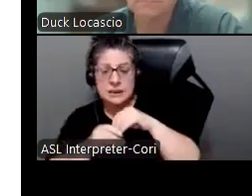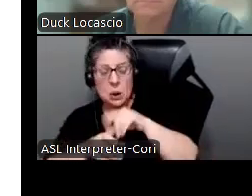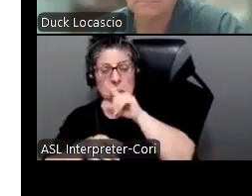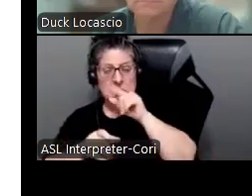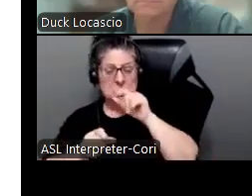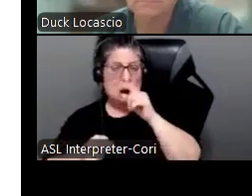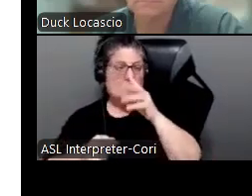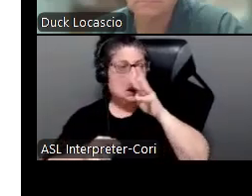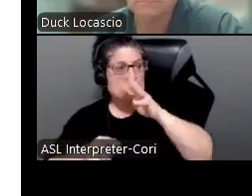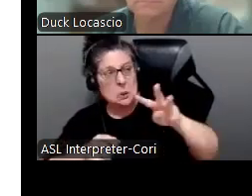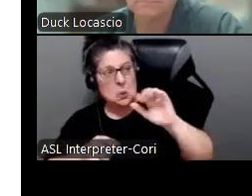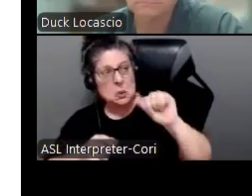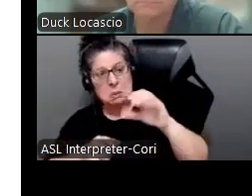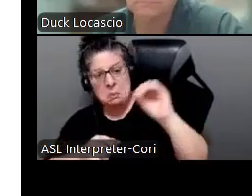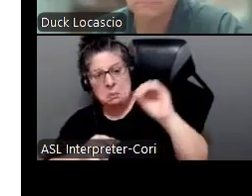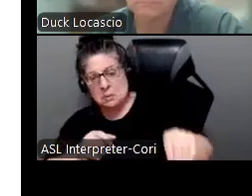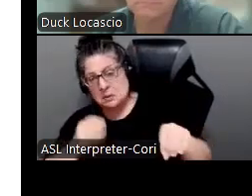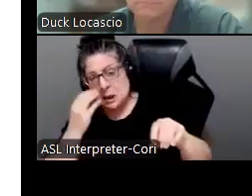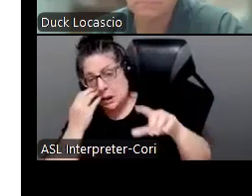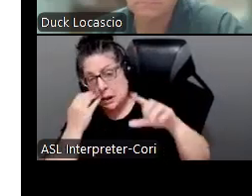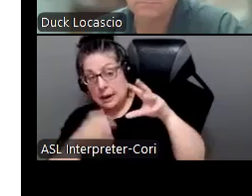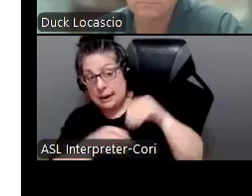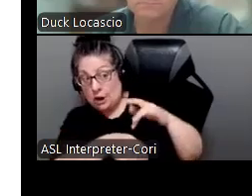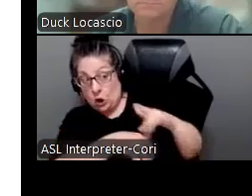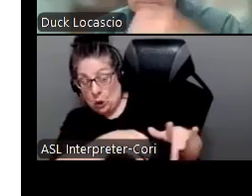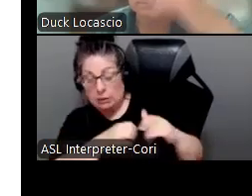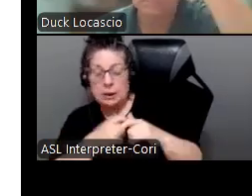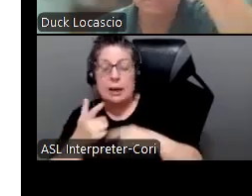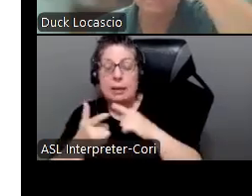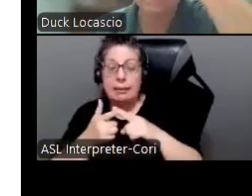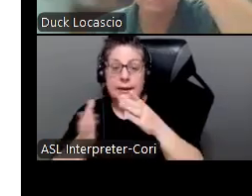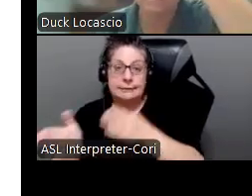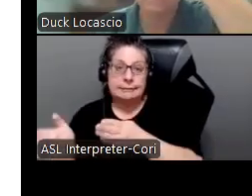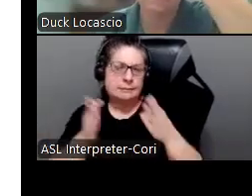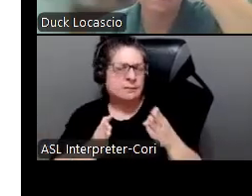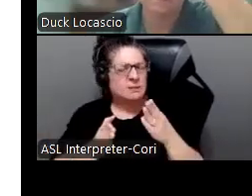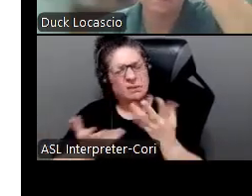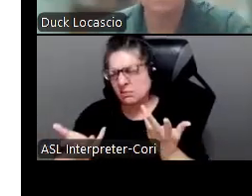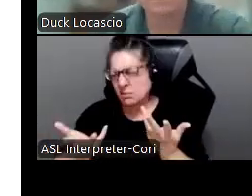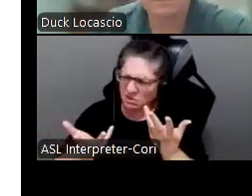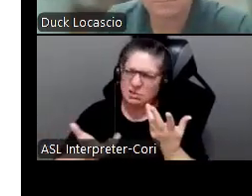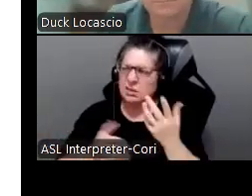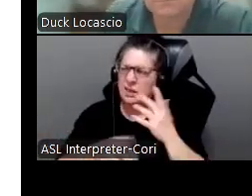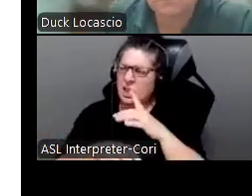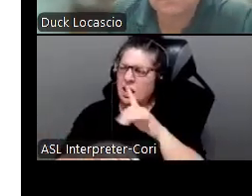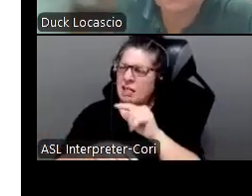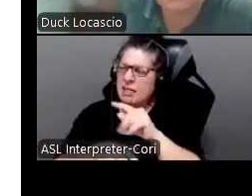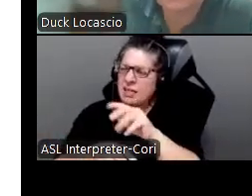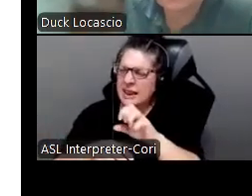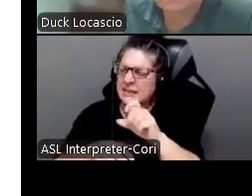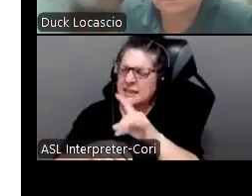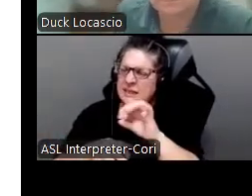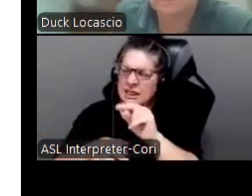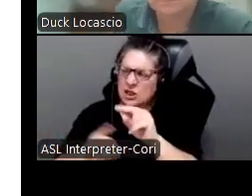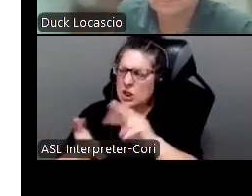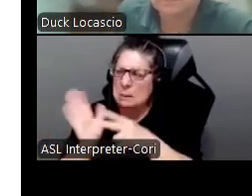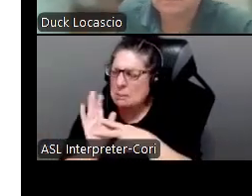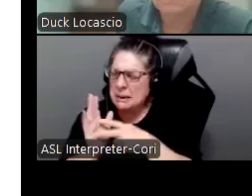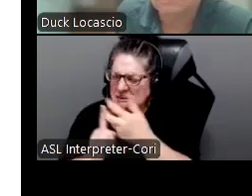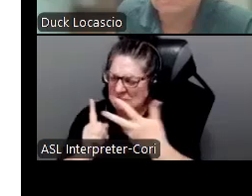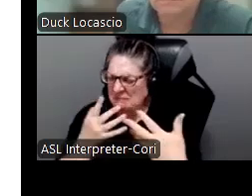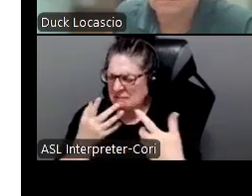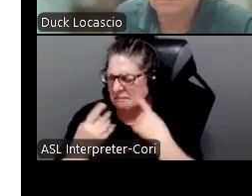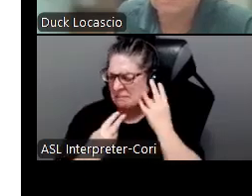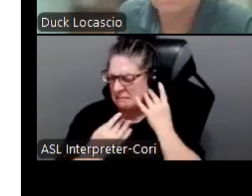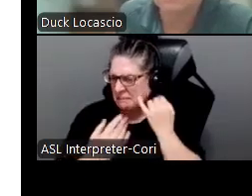tied up in early succession. And then we moved into, well, what is late succession? And we get into the idea that, well, as long